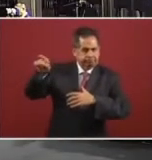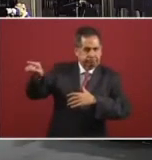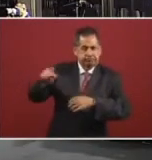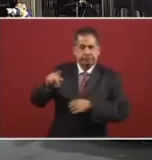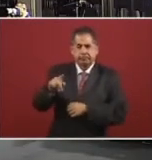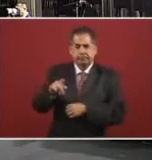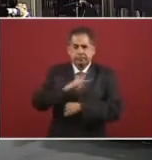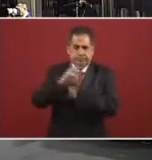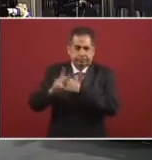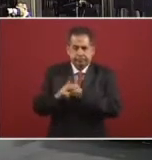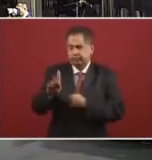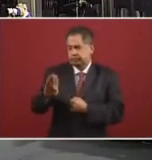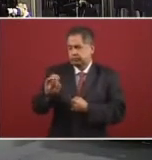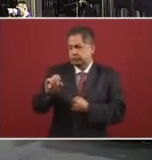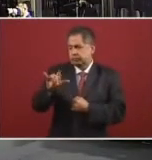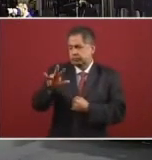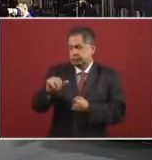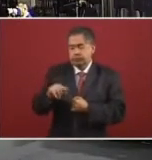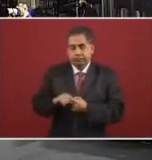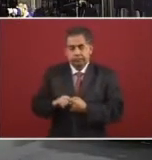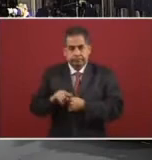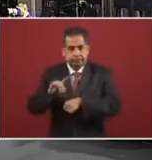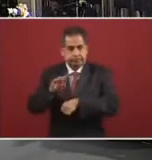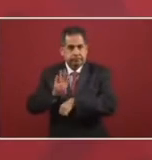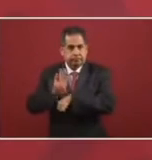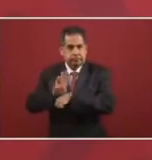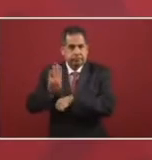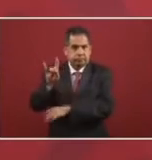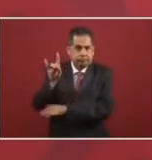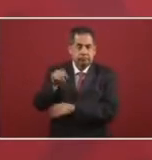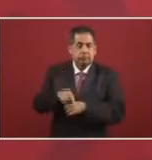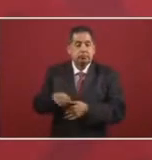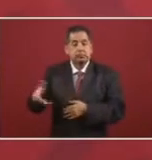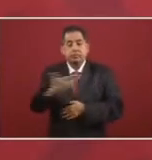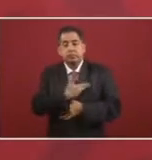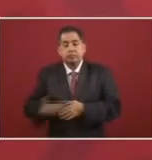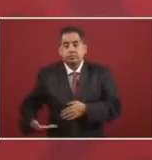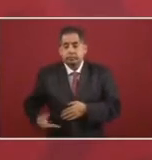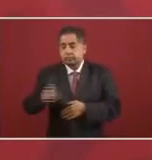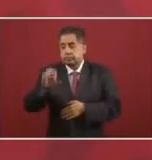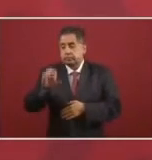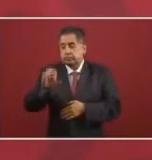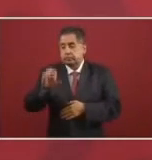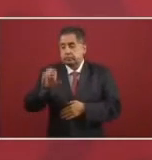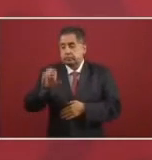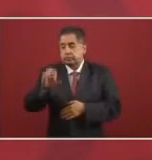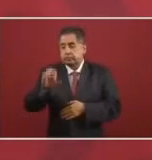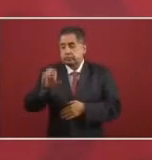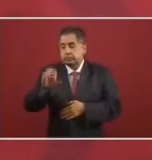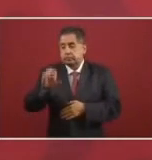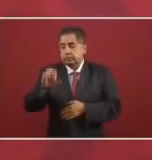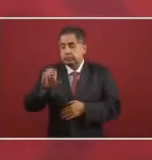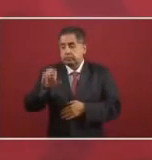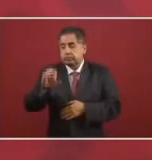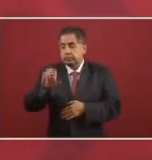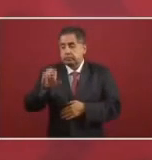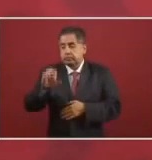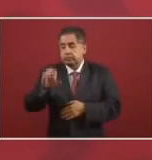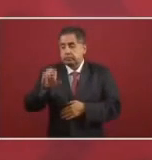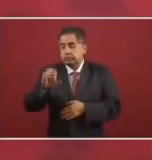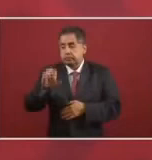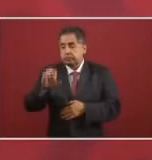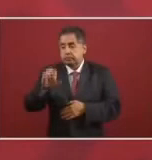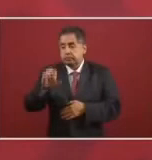Después de ello, el presidente Evo Morales propuso que se realizaran nuevas elecciones. And after that,